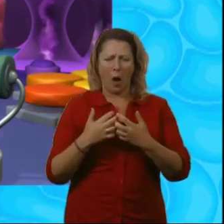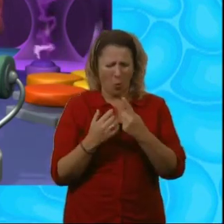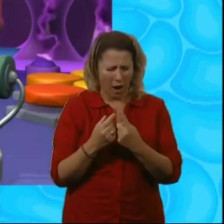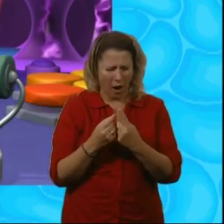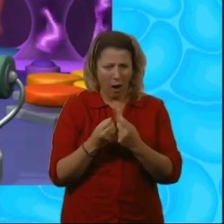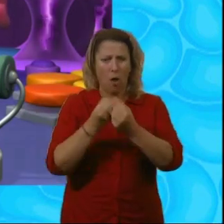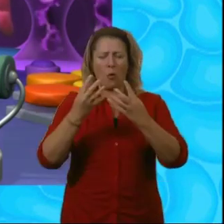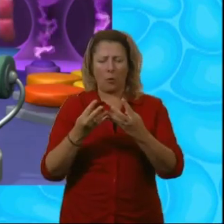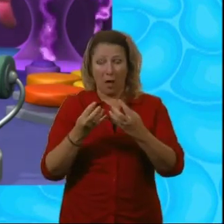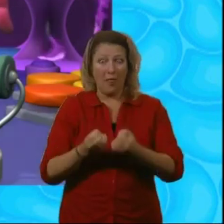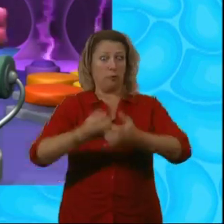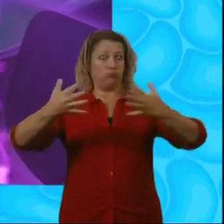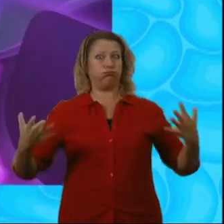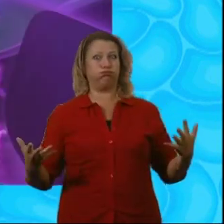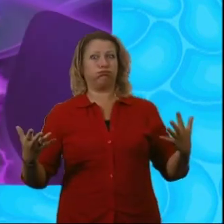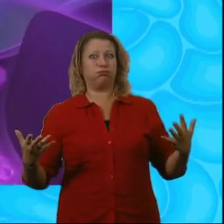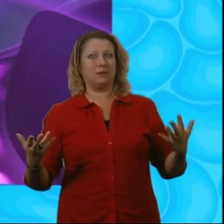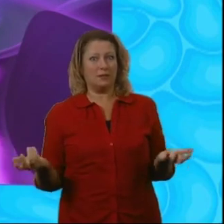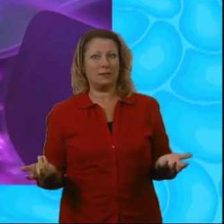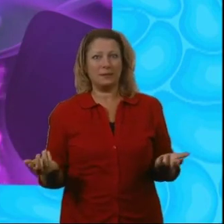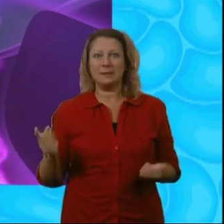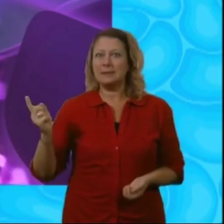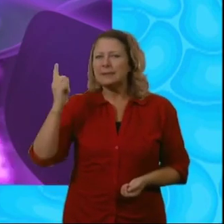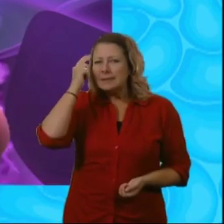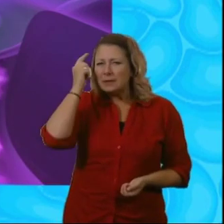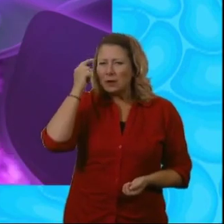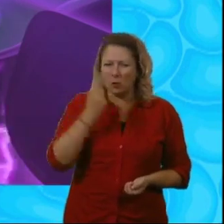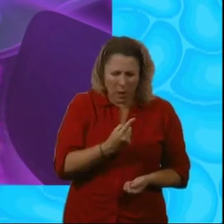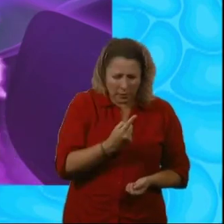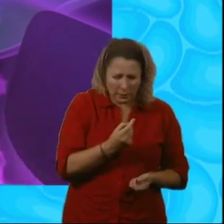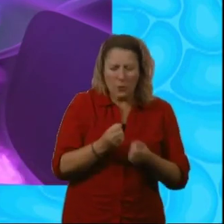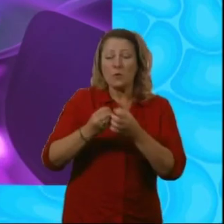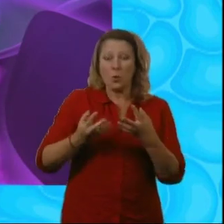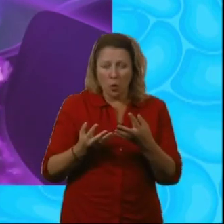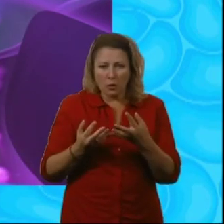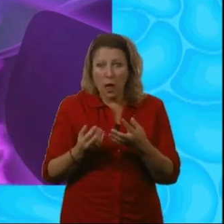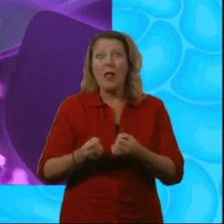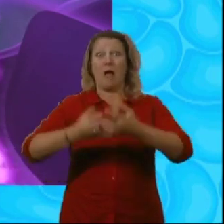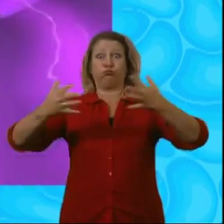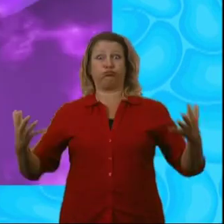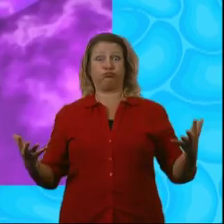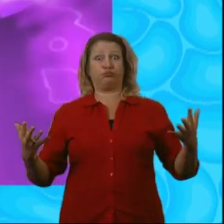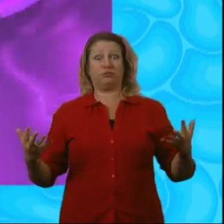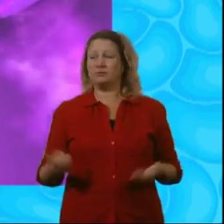And then lots of things. Brain game to turn one into a few and into lots.